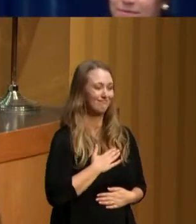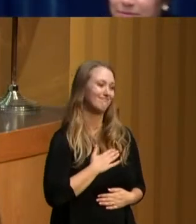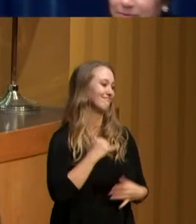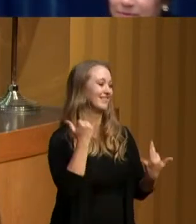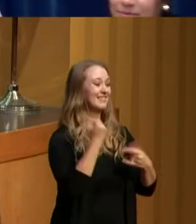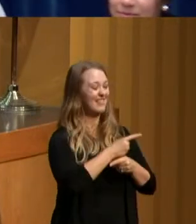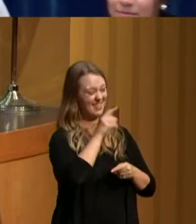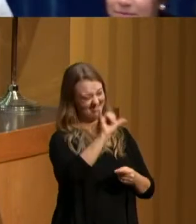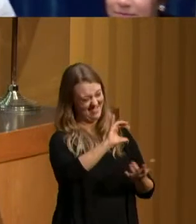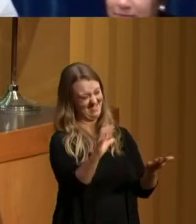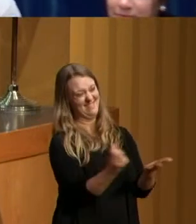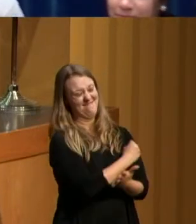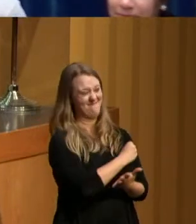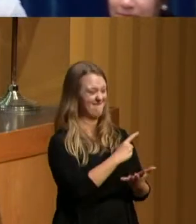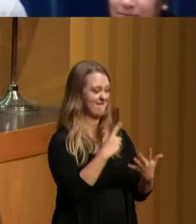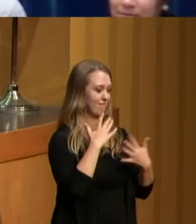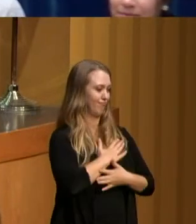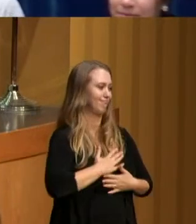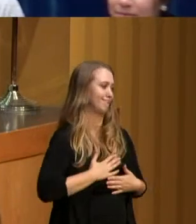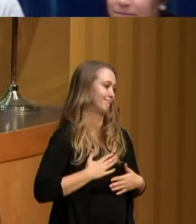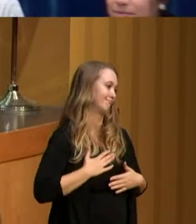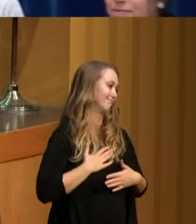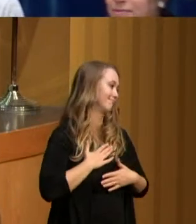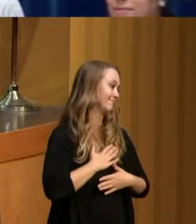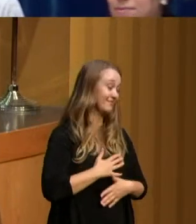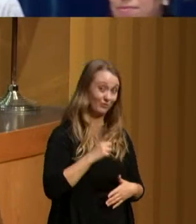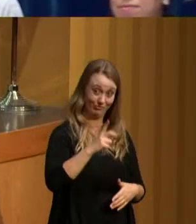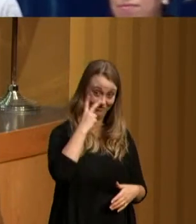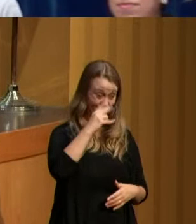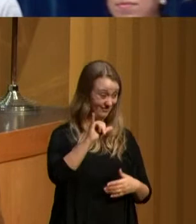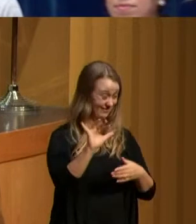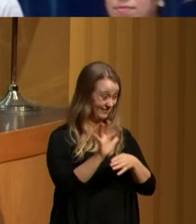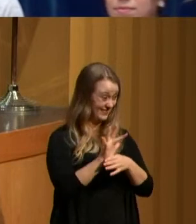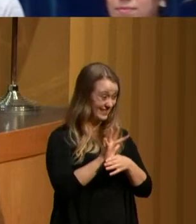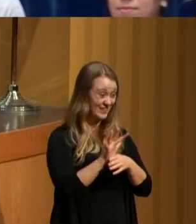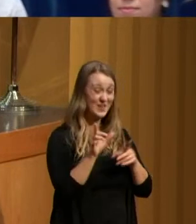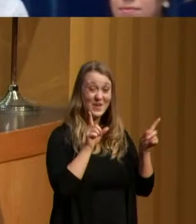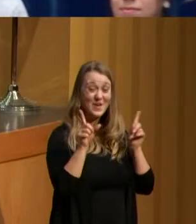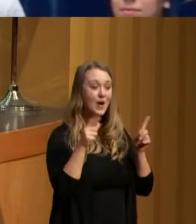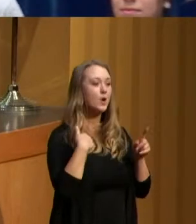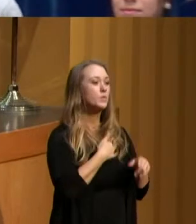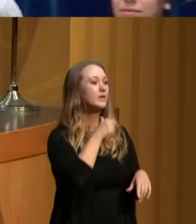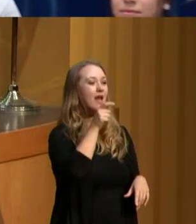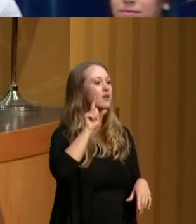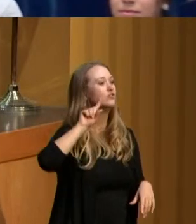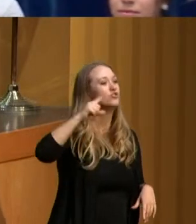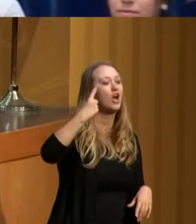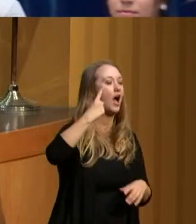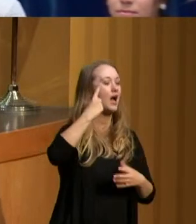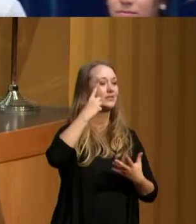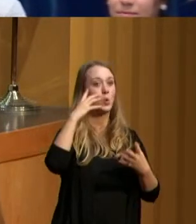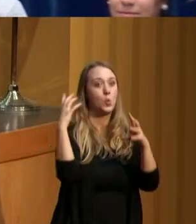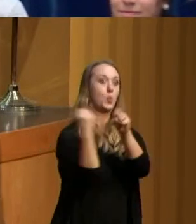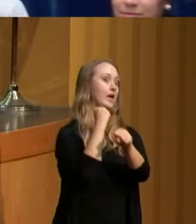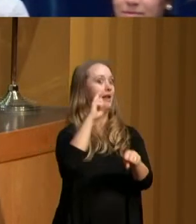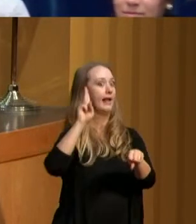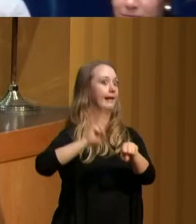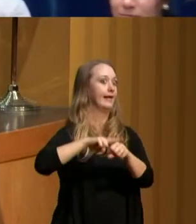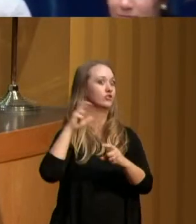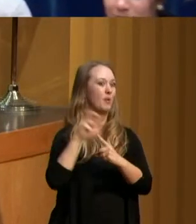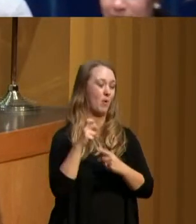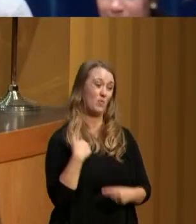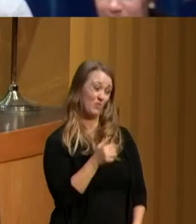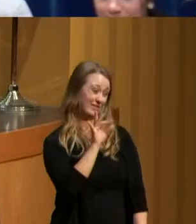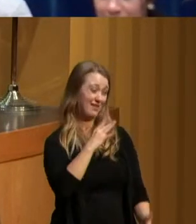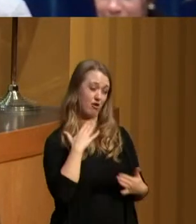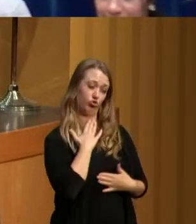about celebration, about enjoying it, and you saw it in the video. We didn't just win a national championship, but we enjoyed ourselves doing it. So it was